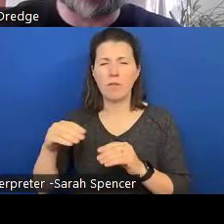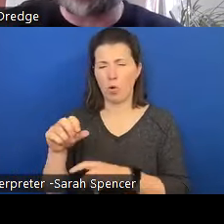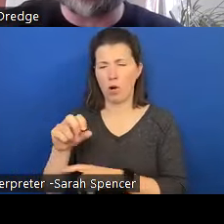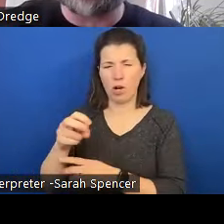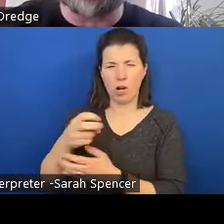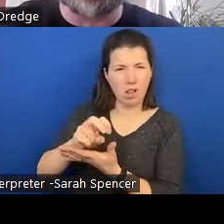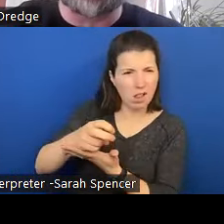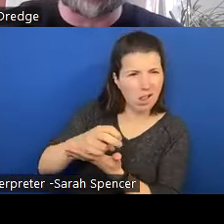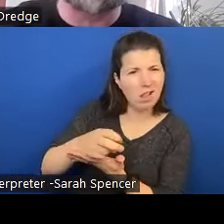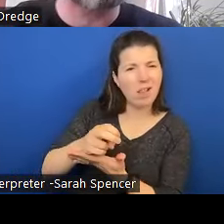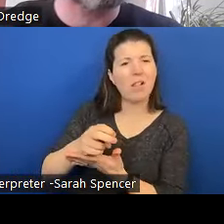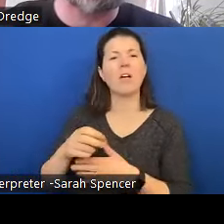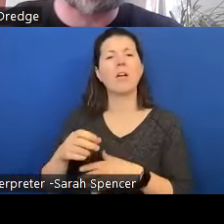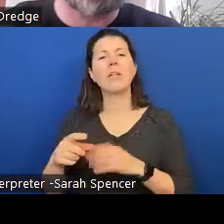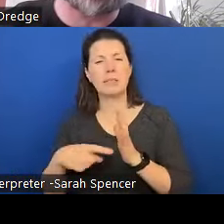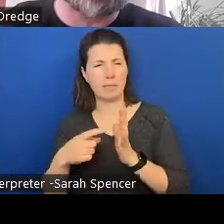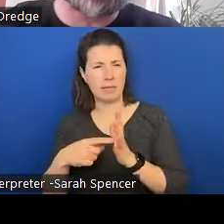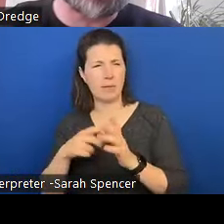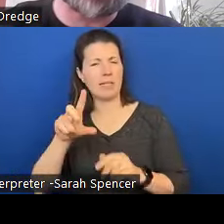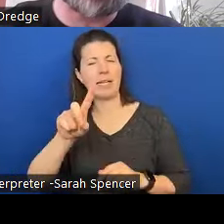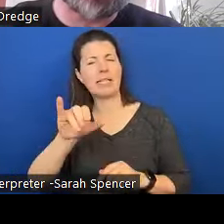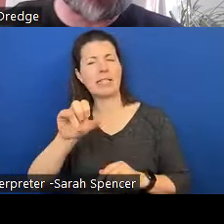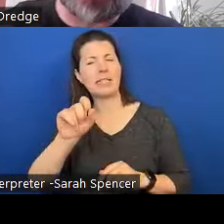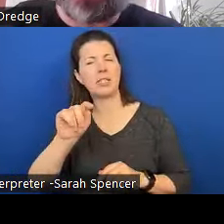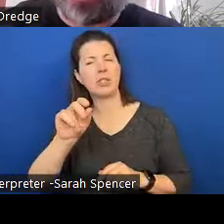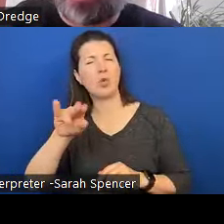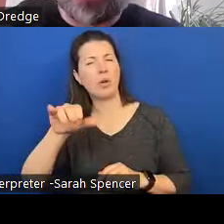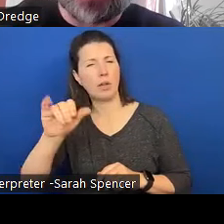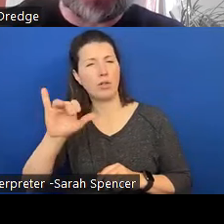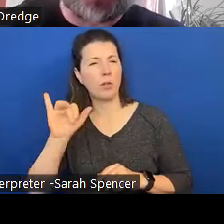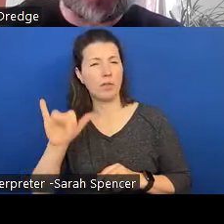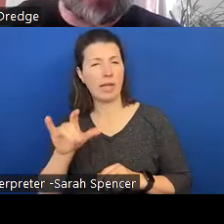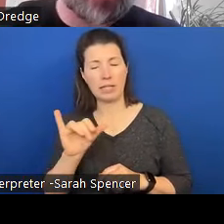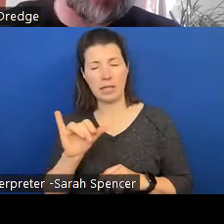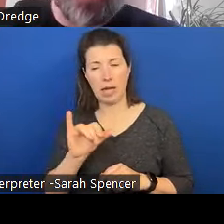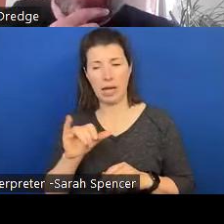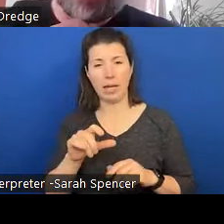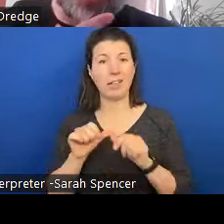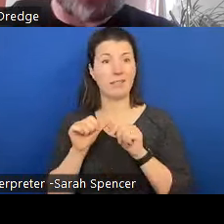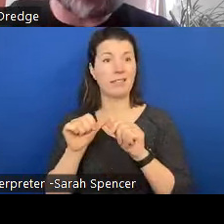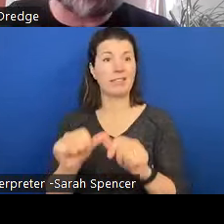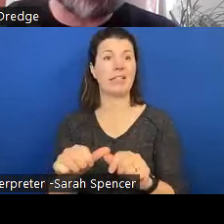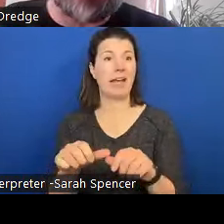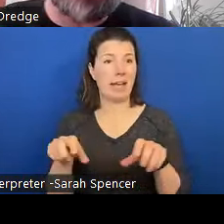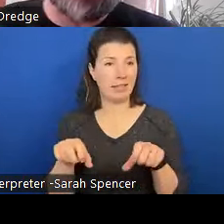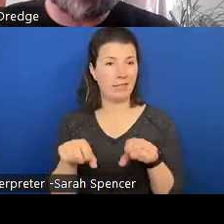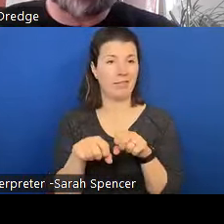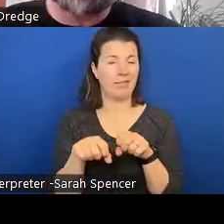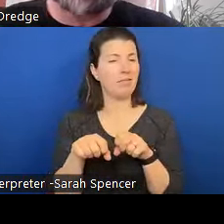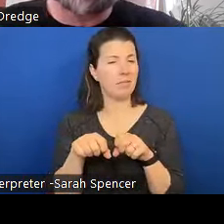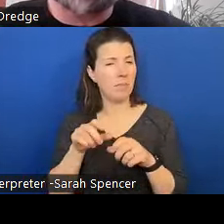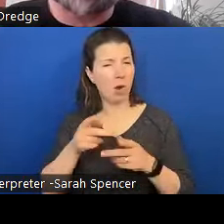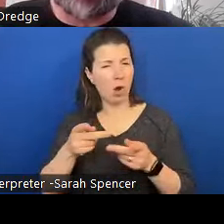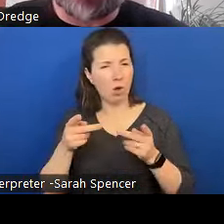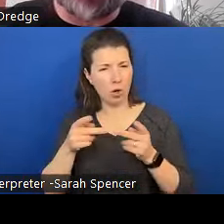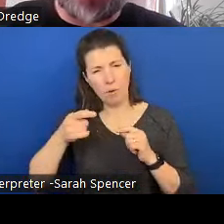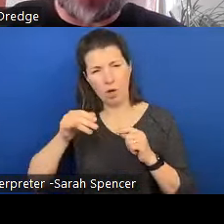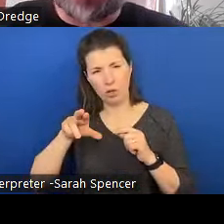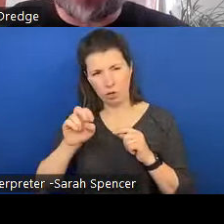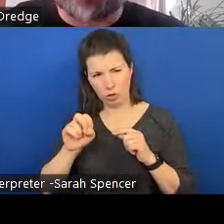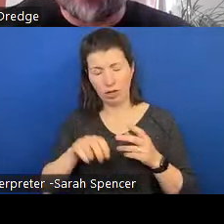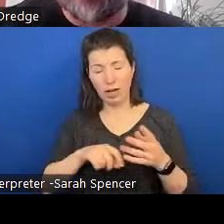Sometimes it's dystonia, which I mentioned before, which is like a sustained twisted posture. This is less common. And then the least common form of cerebral palsy is what we